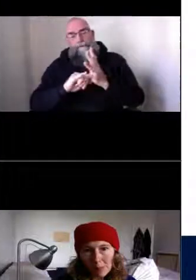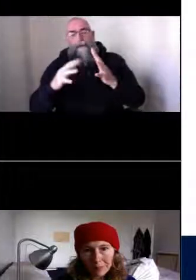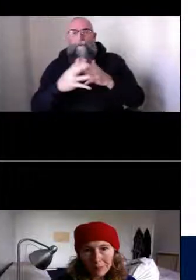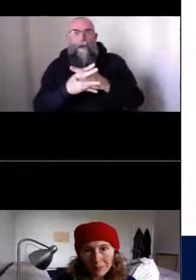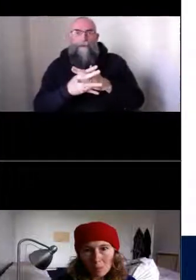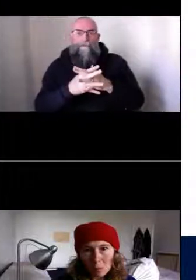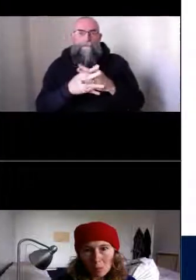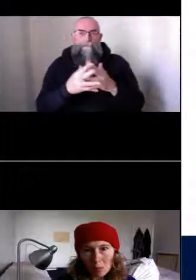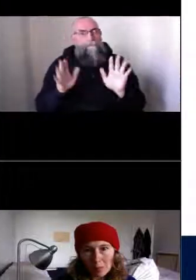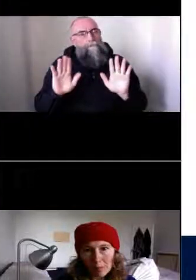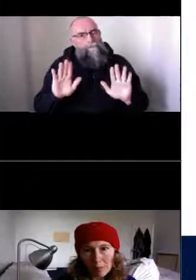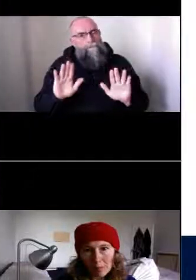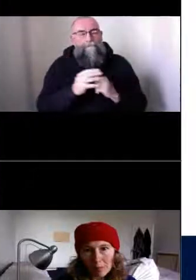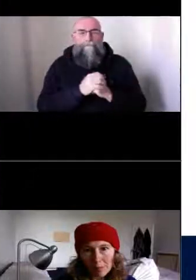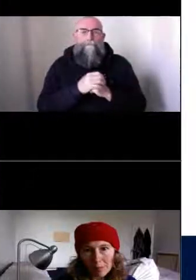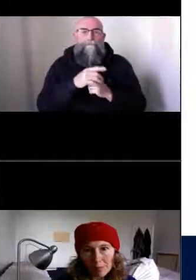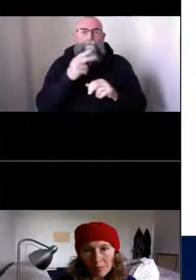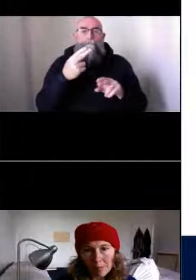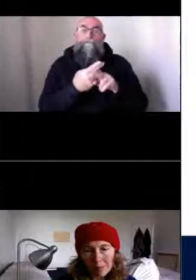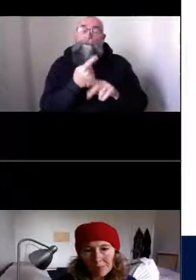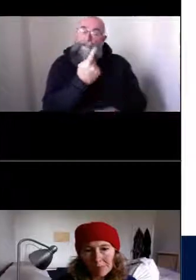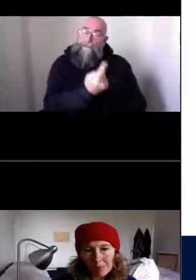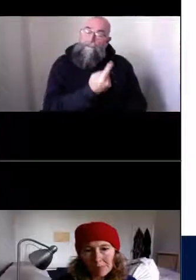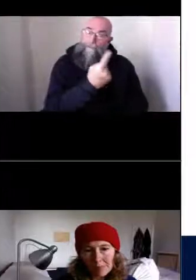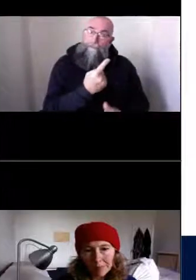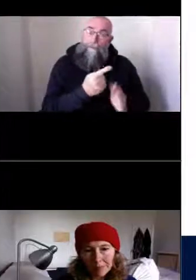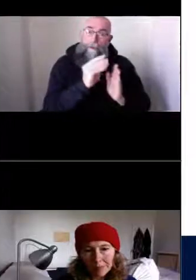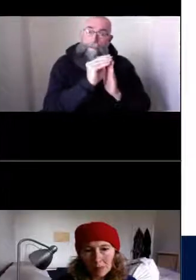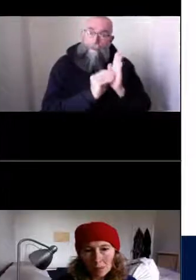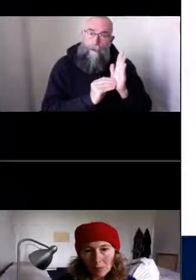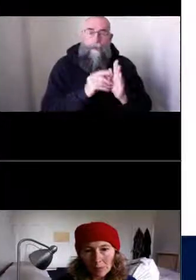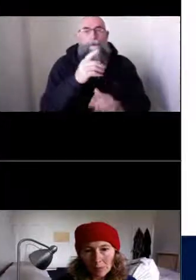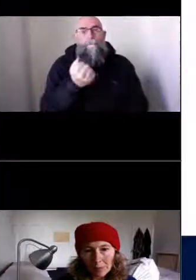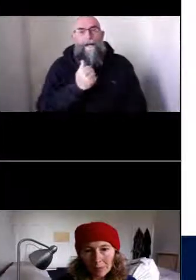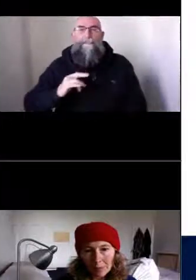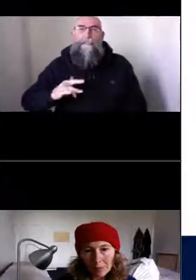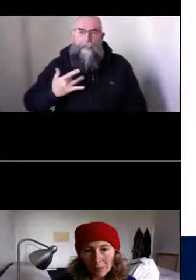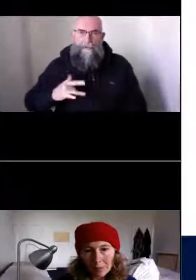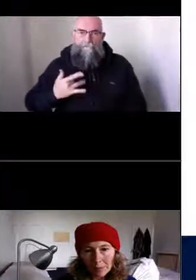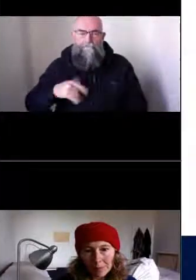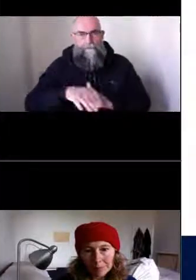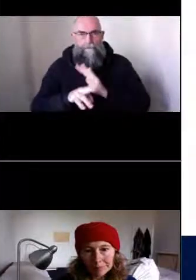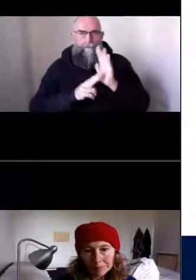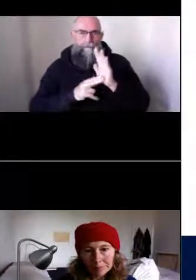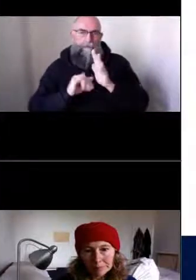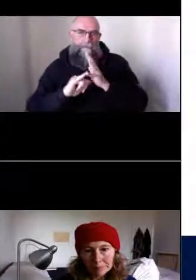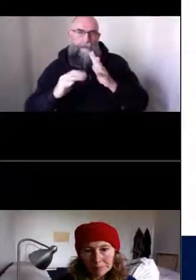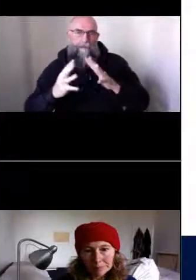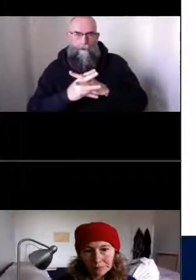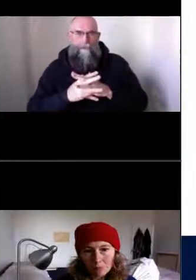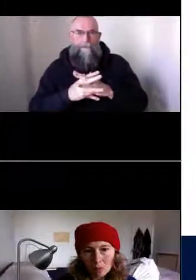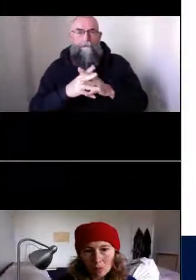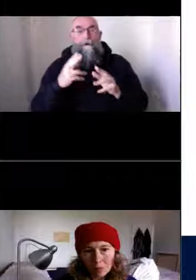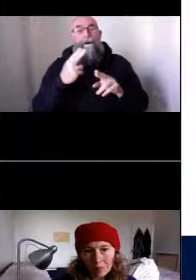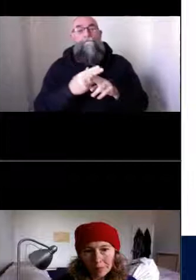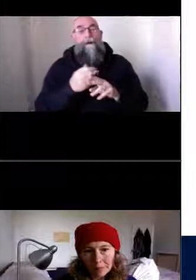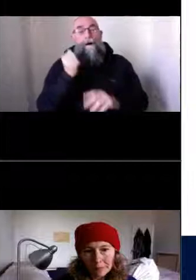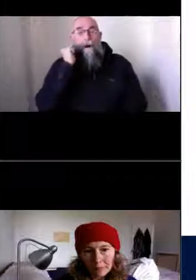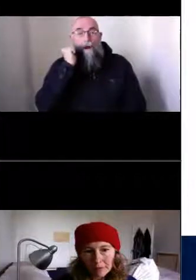With individuals applying, you must be located within New South Wales. For Aboriginal